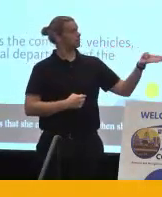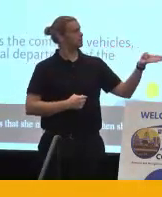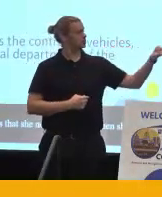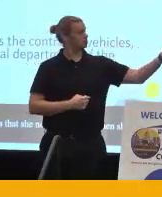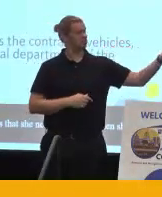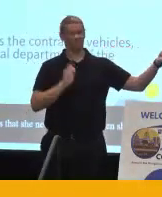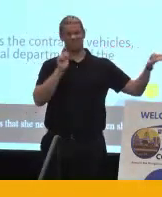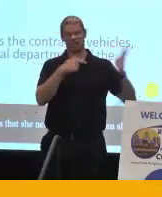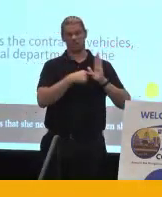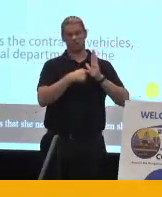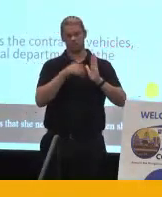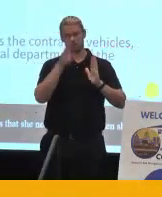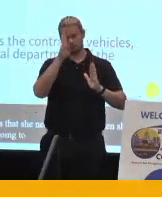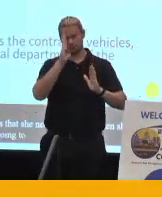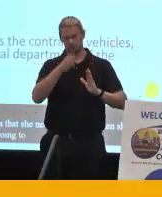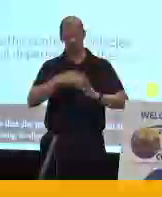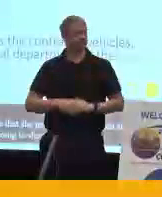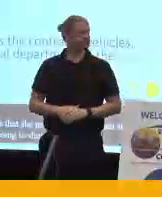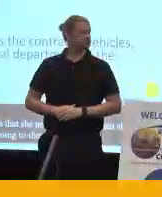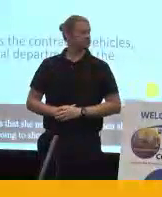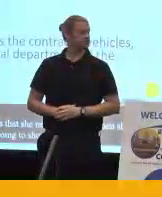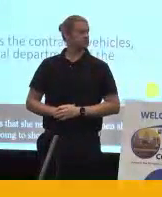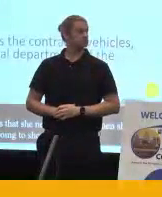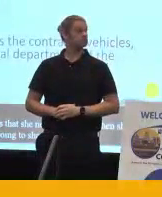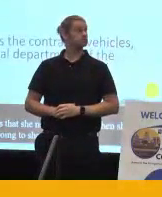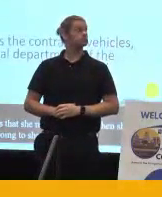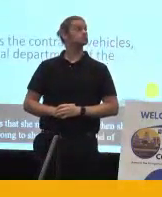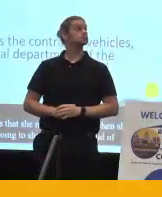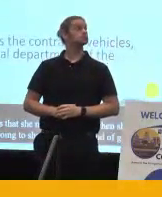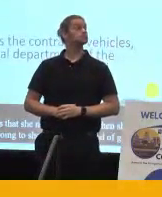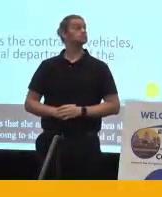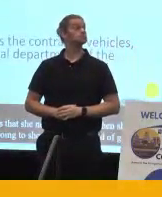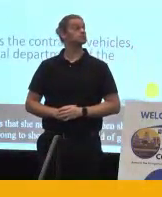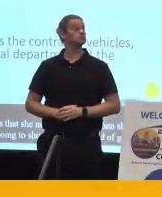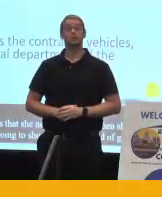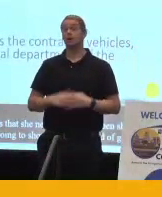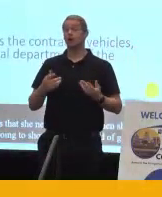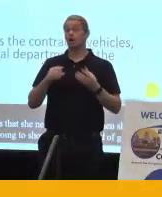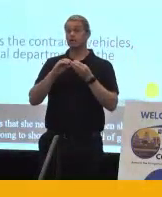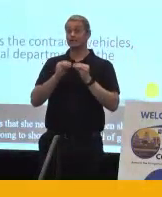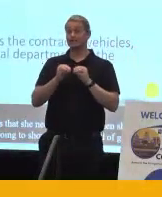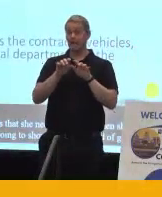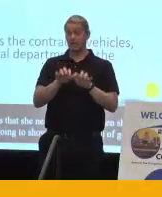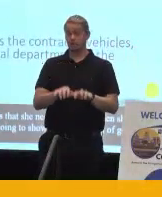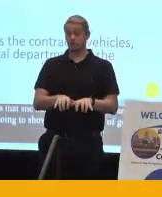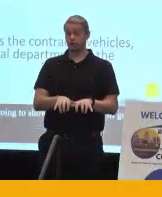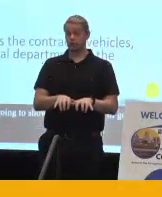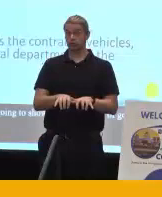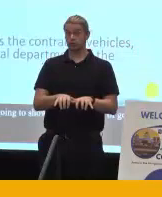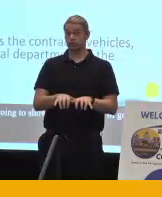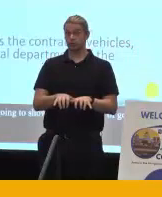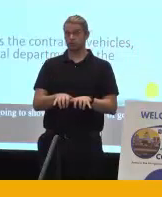we kind of go through, some of this. What about her data entry? What types of things do you think might work for